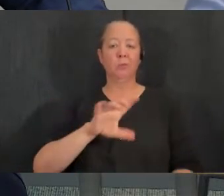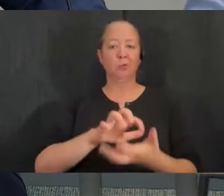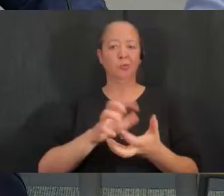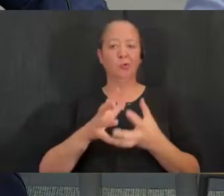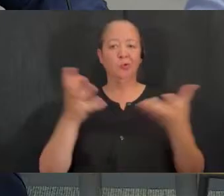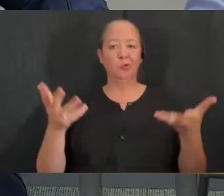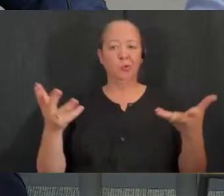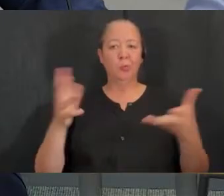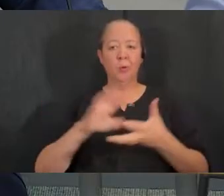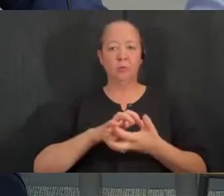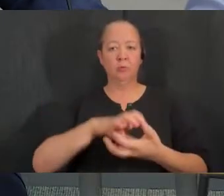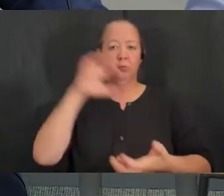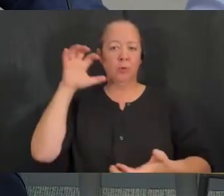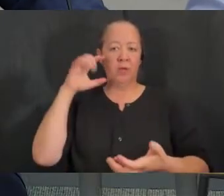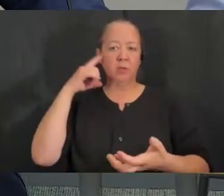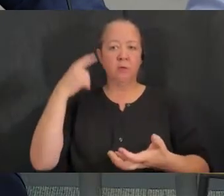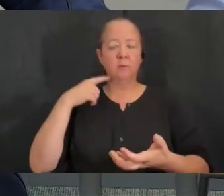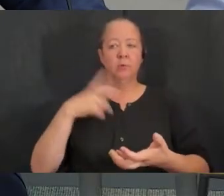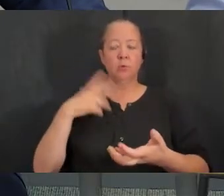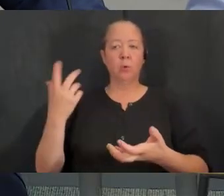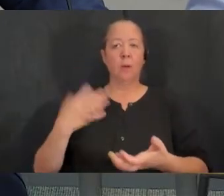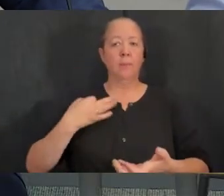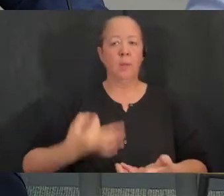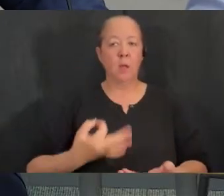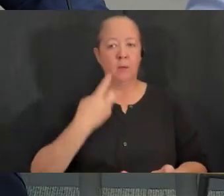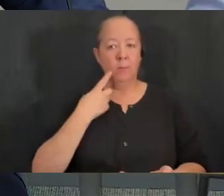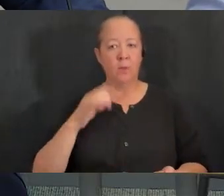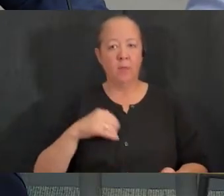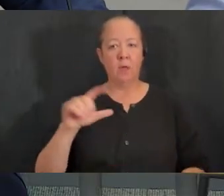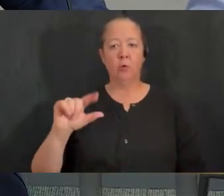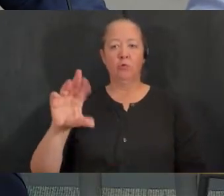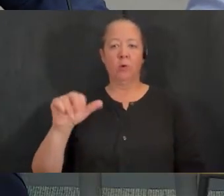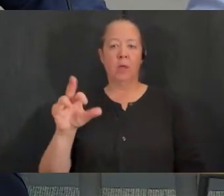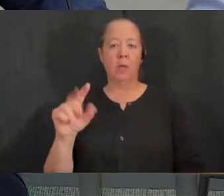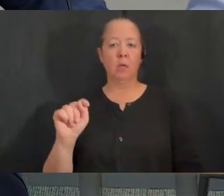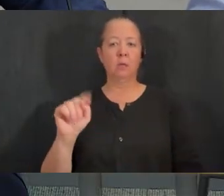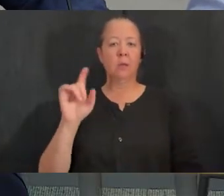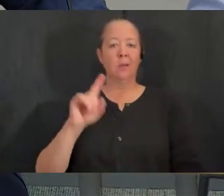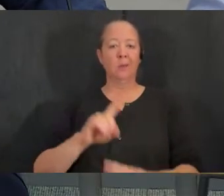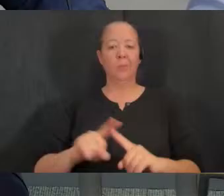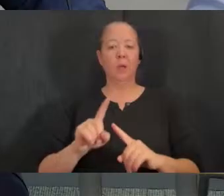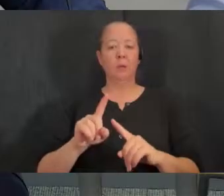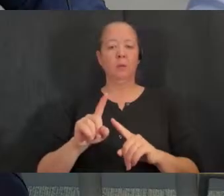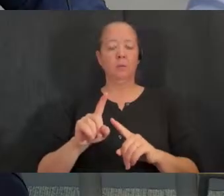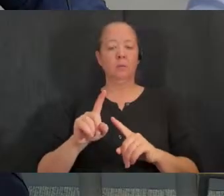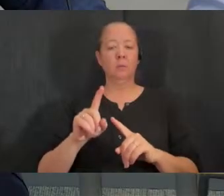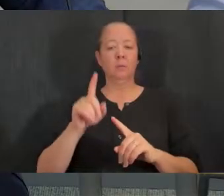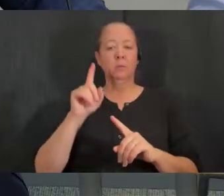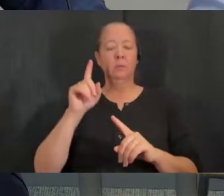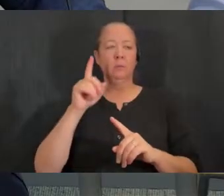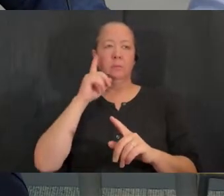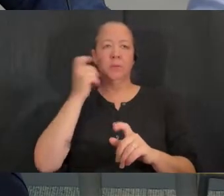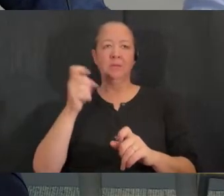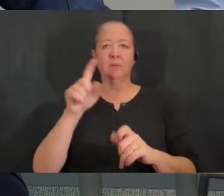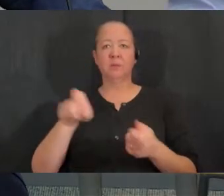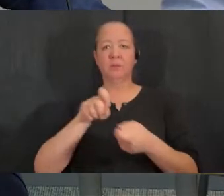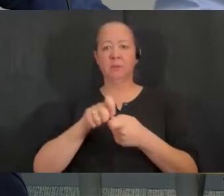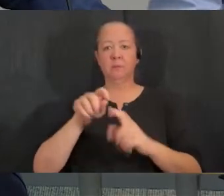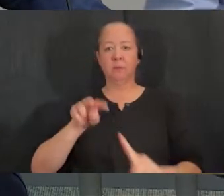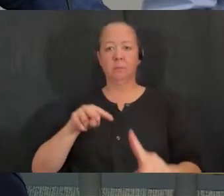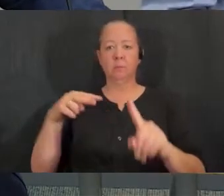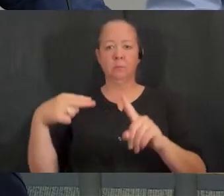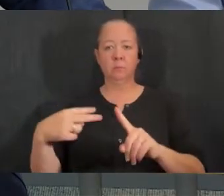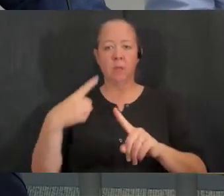based on certain perceptions. But there were certain blocks in the town that, after